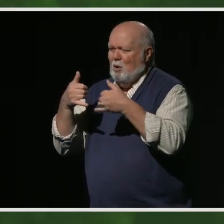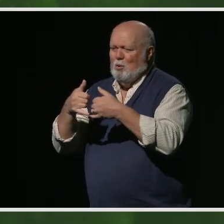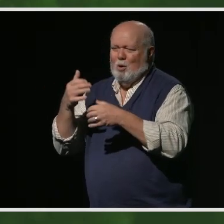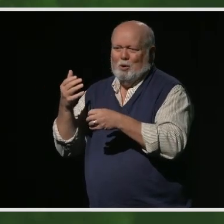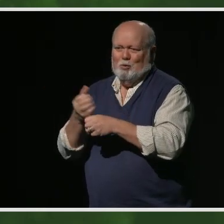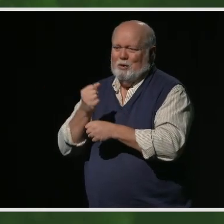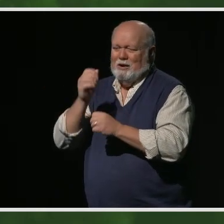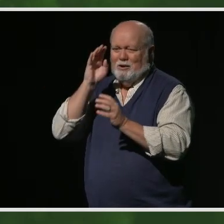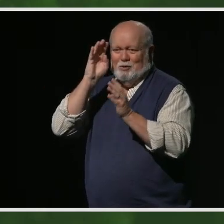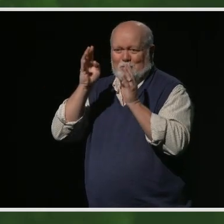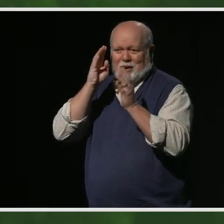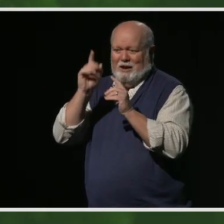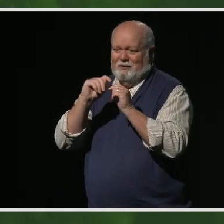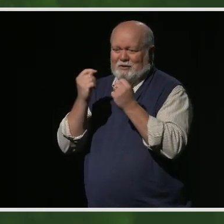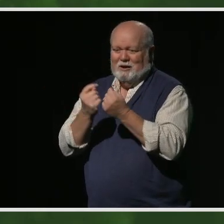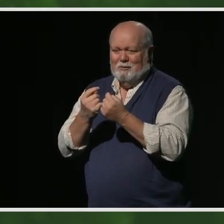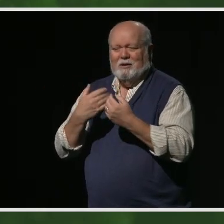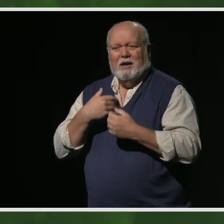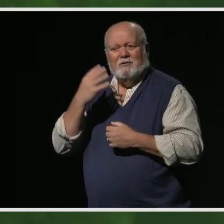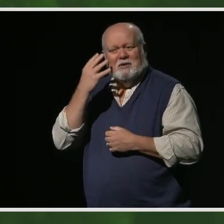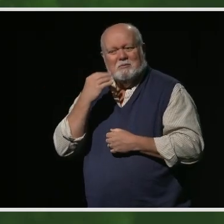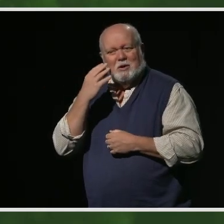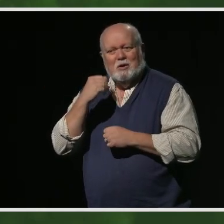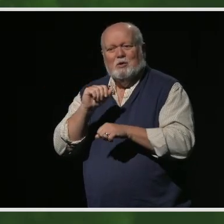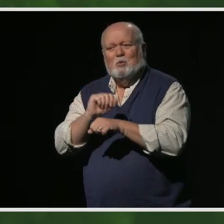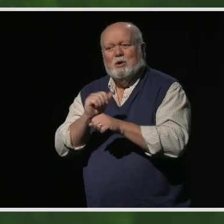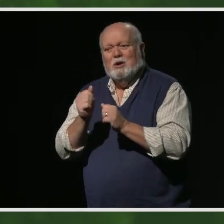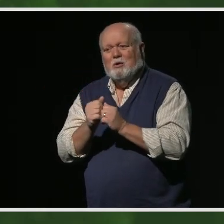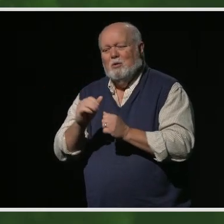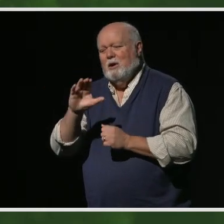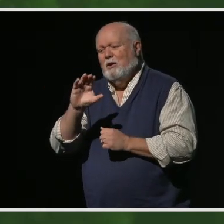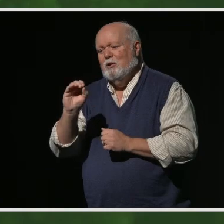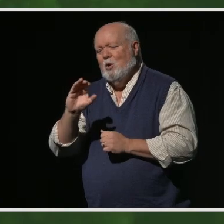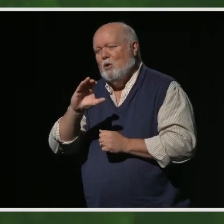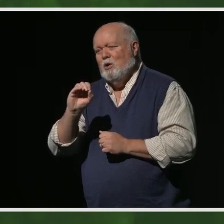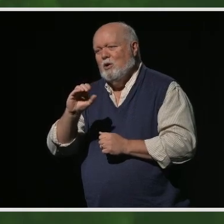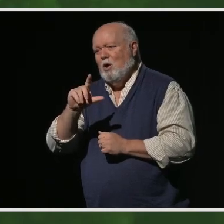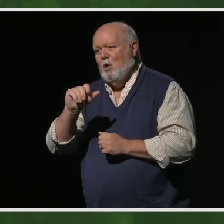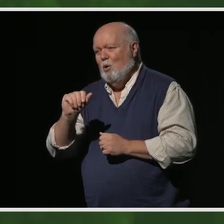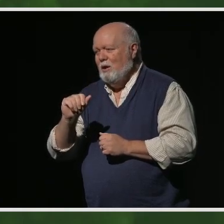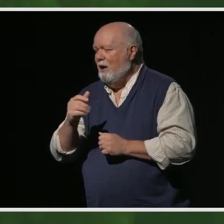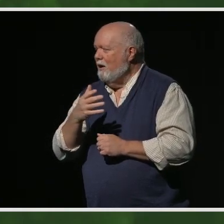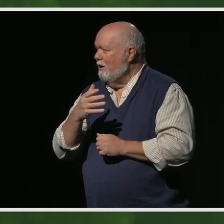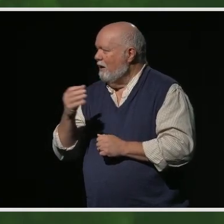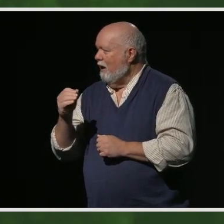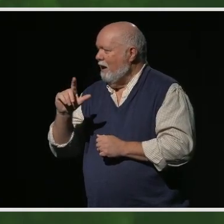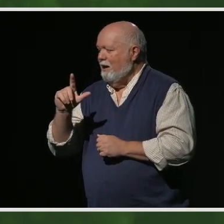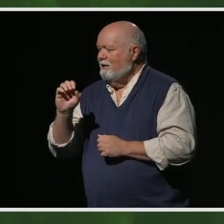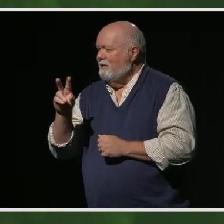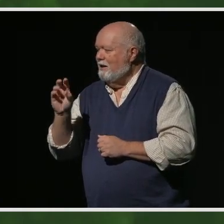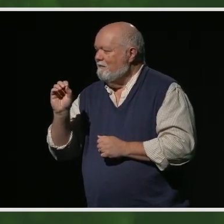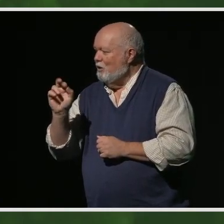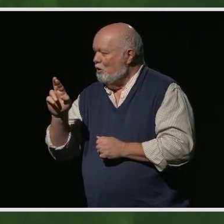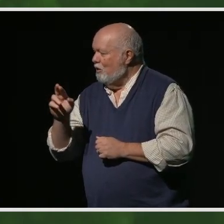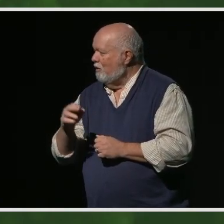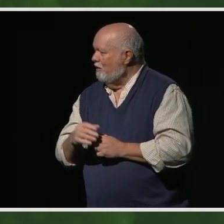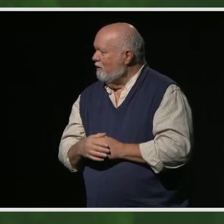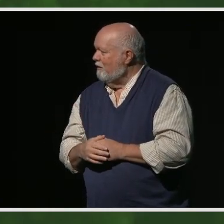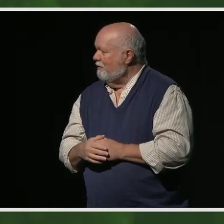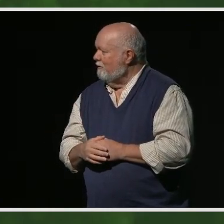have experience working with Coca-Cola and Unilever. They drive storytelling and brand growth.